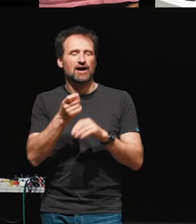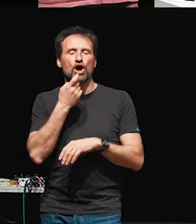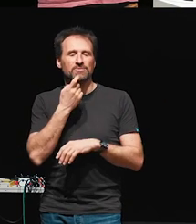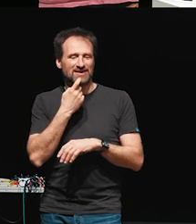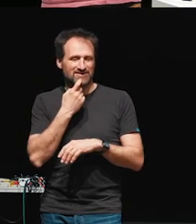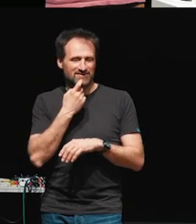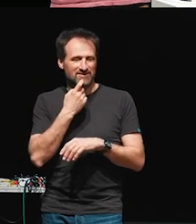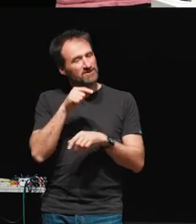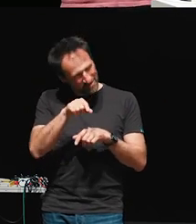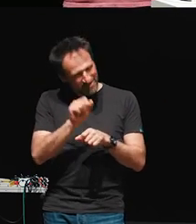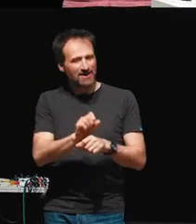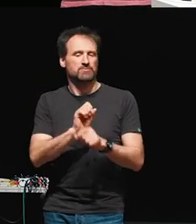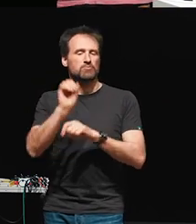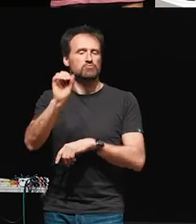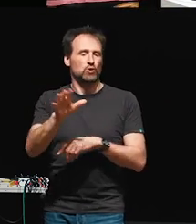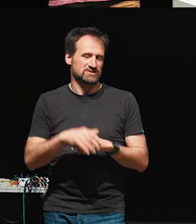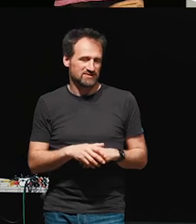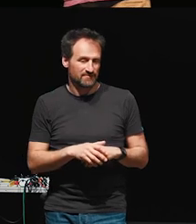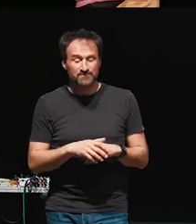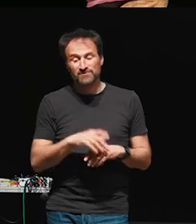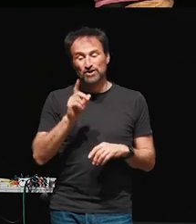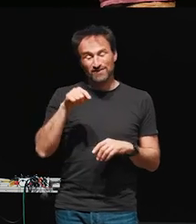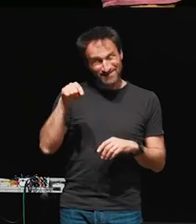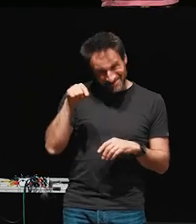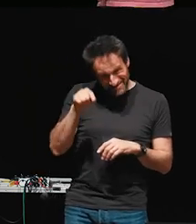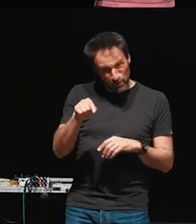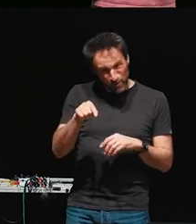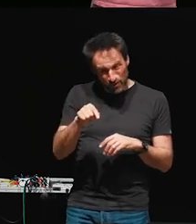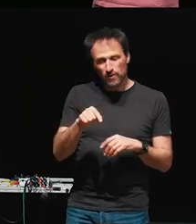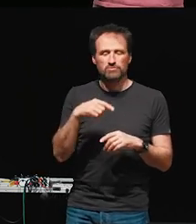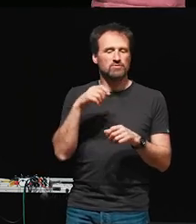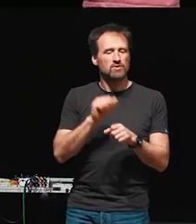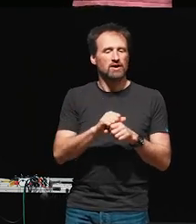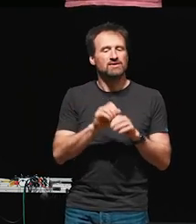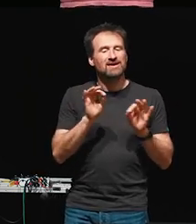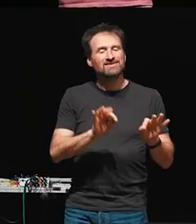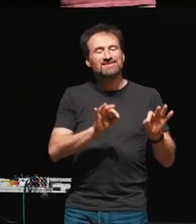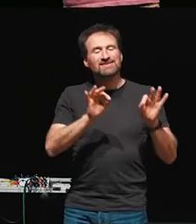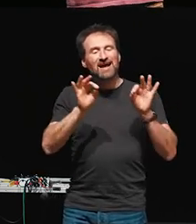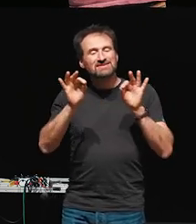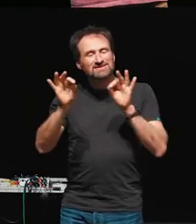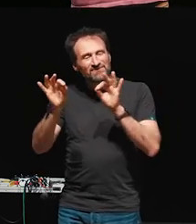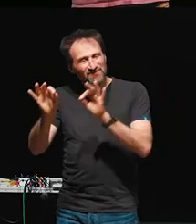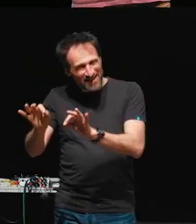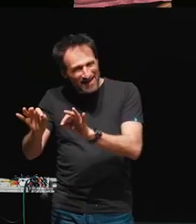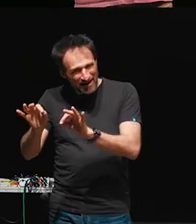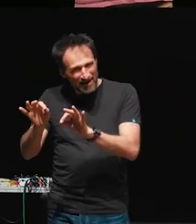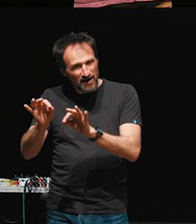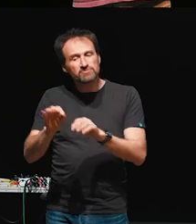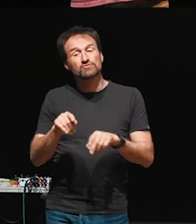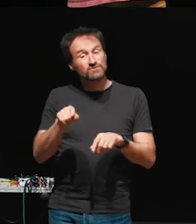so a transferable represents an object that can be transferred between different execution contexts, like the main thread and web